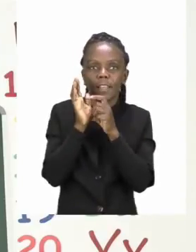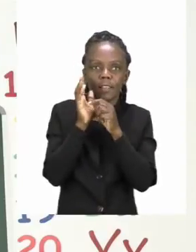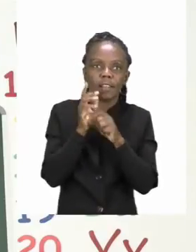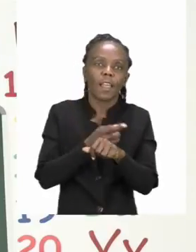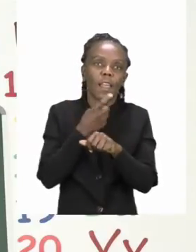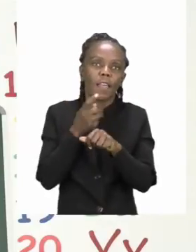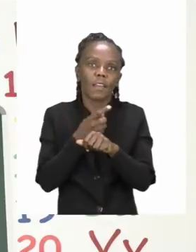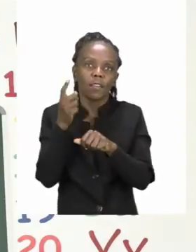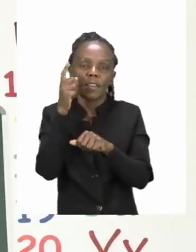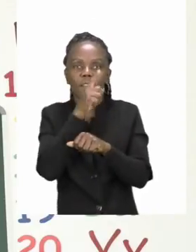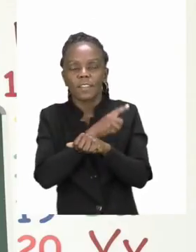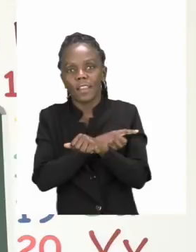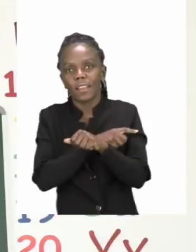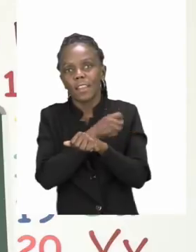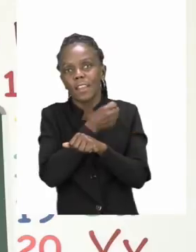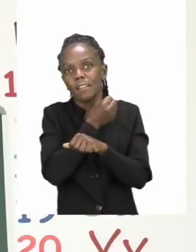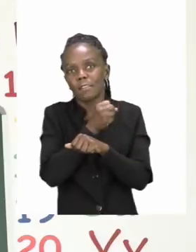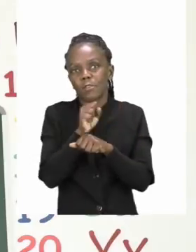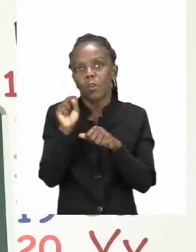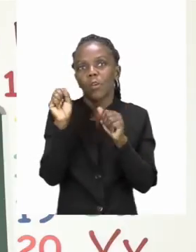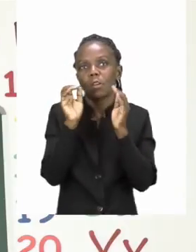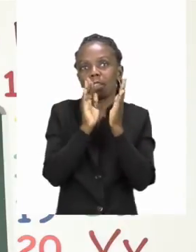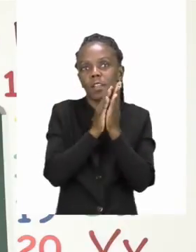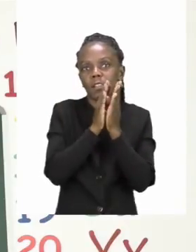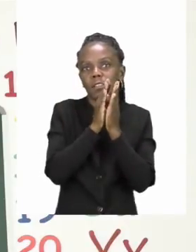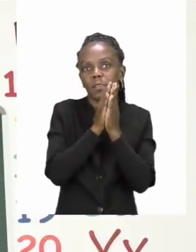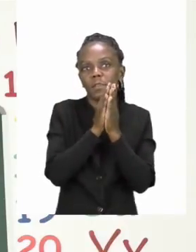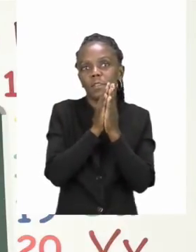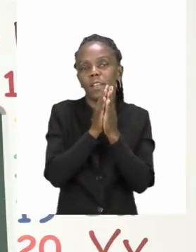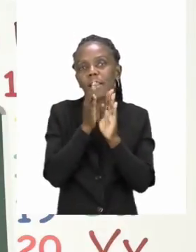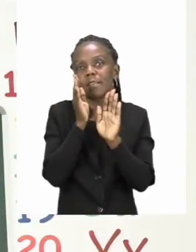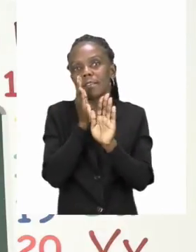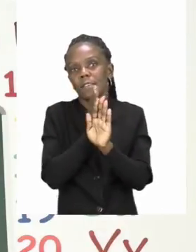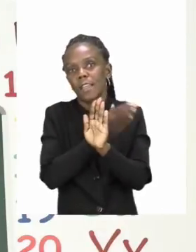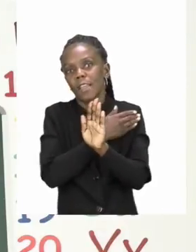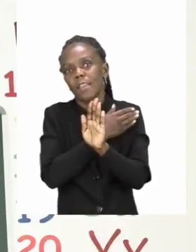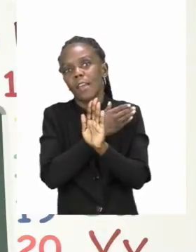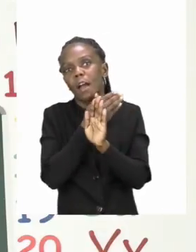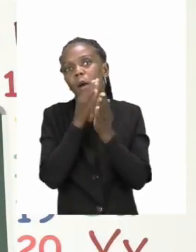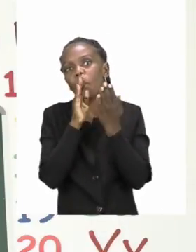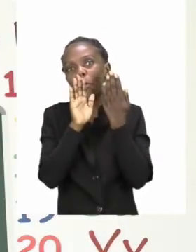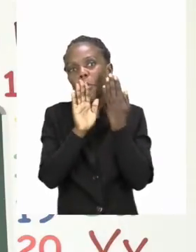Sanitize every day so the germs can stay